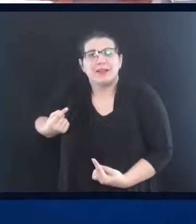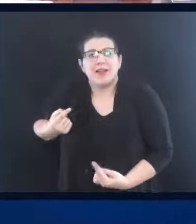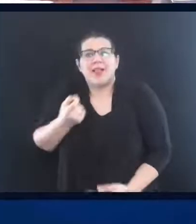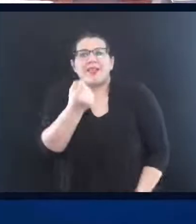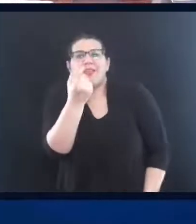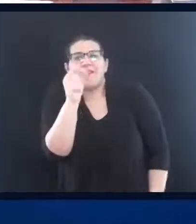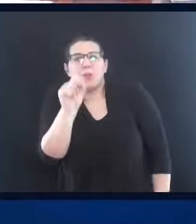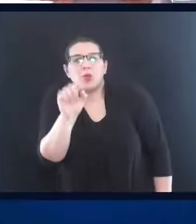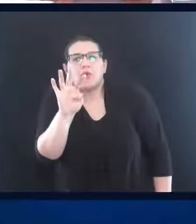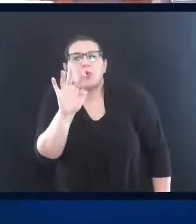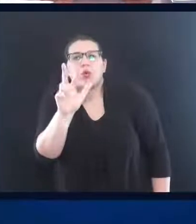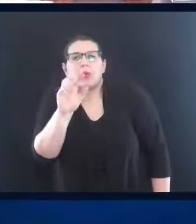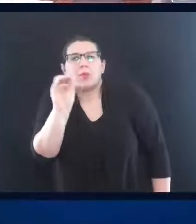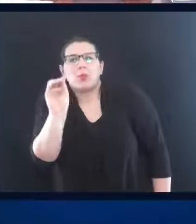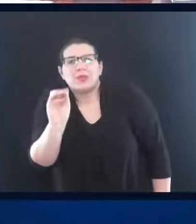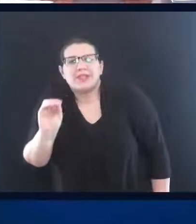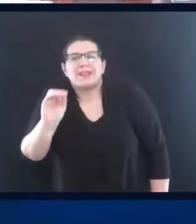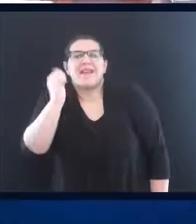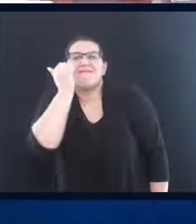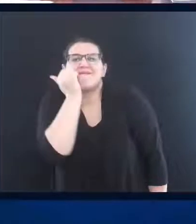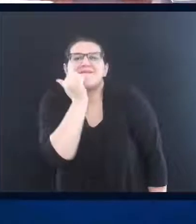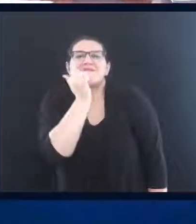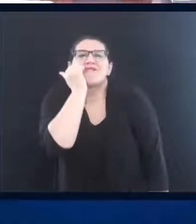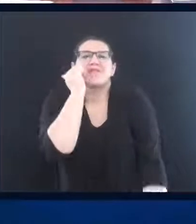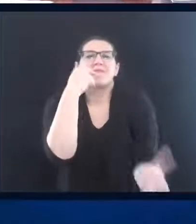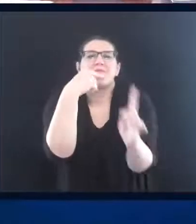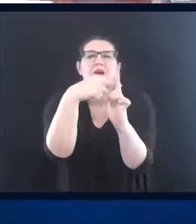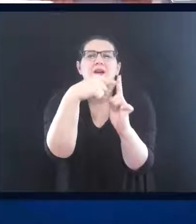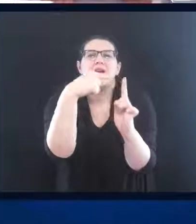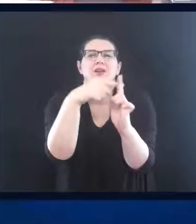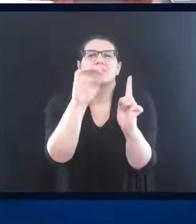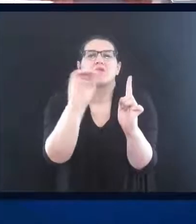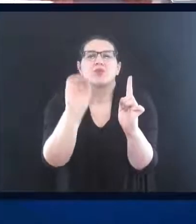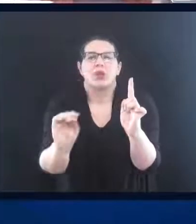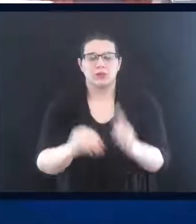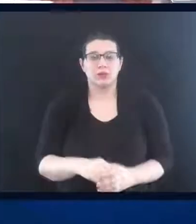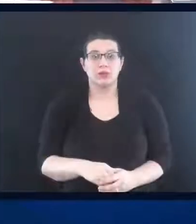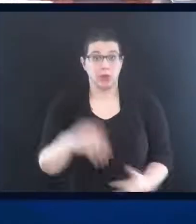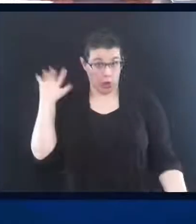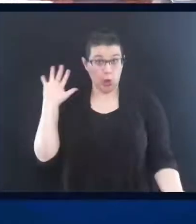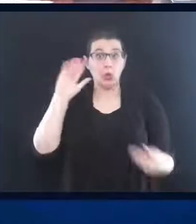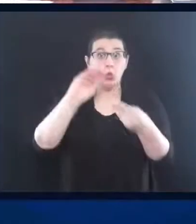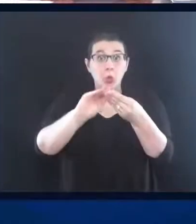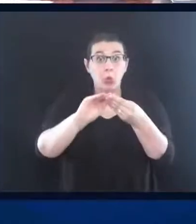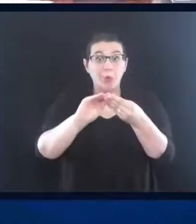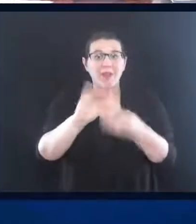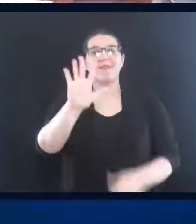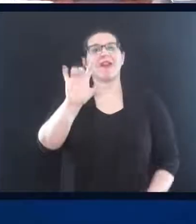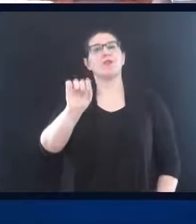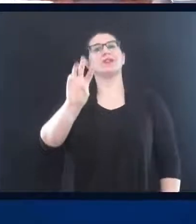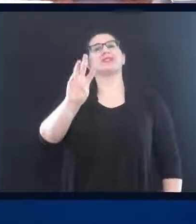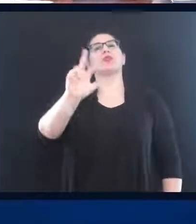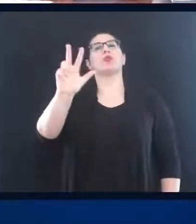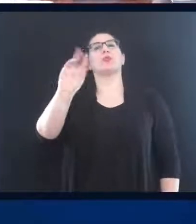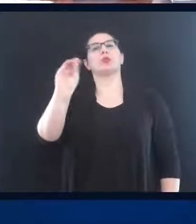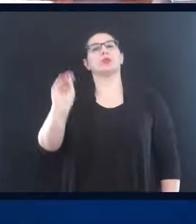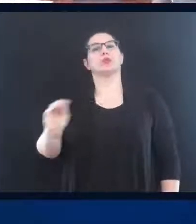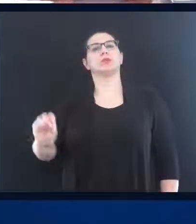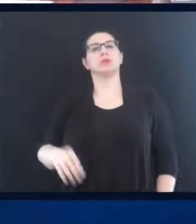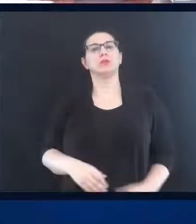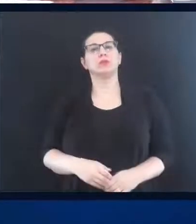11.43% daily positivity rate. Our cumulative rate is at 5.63. We